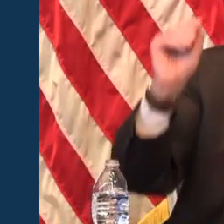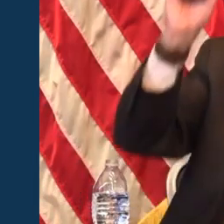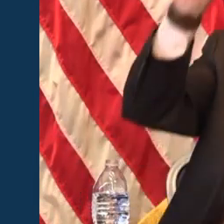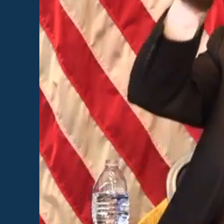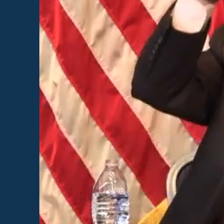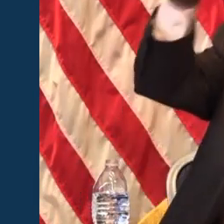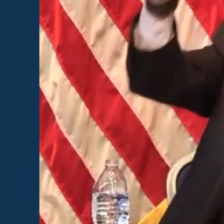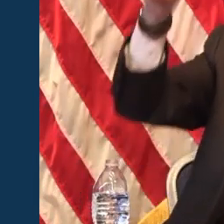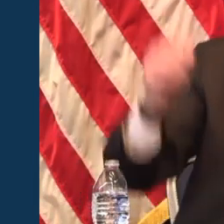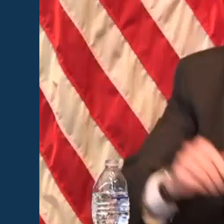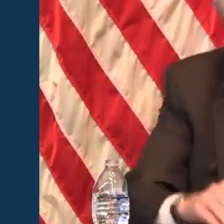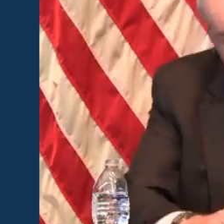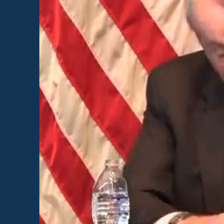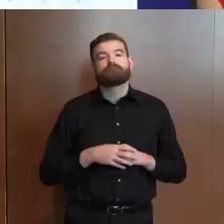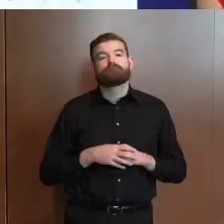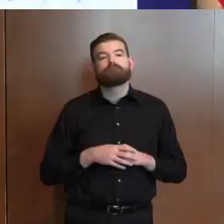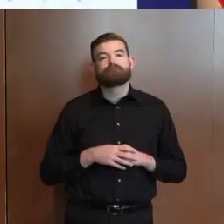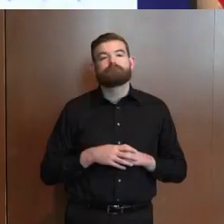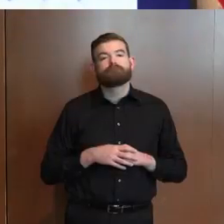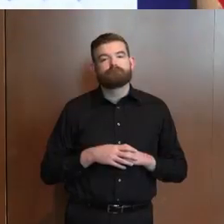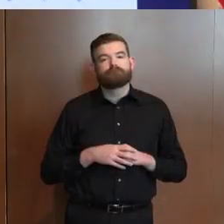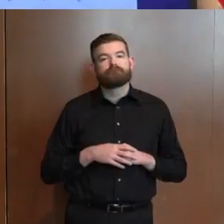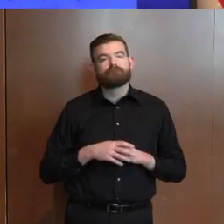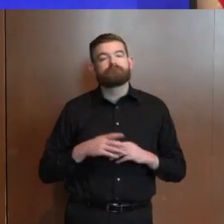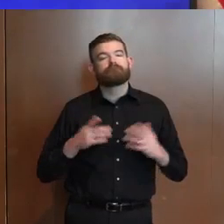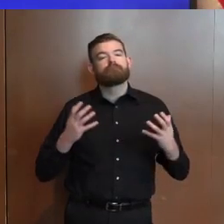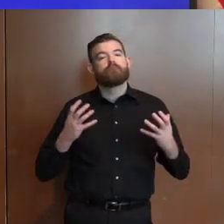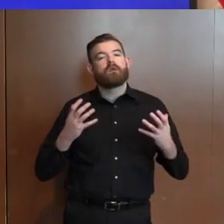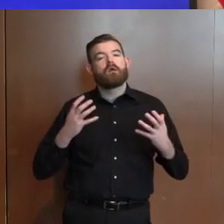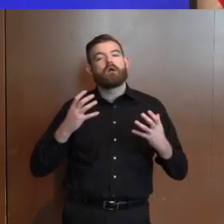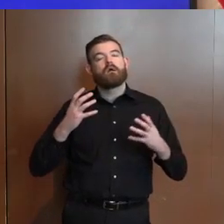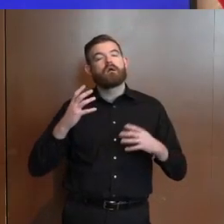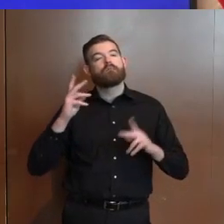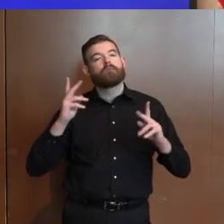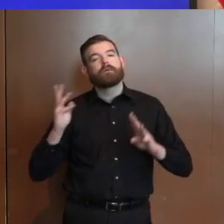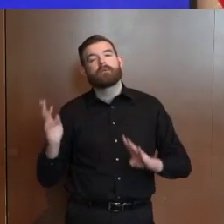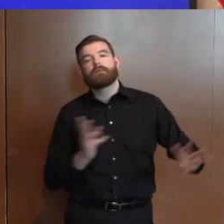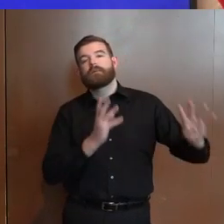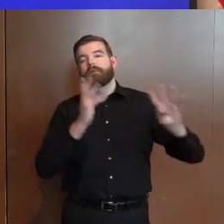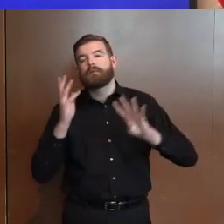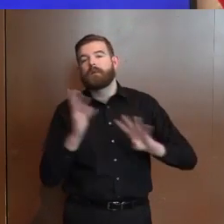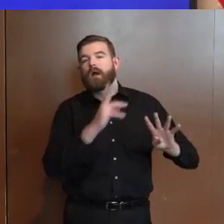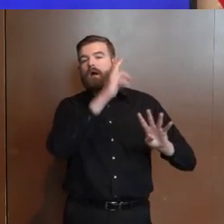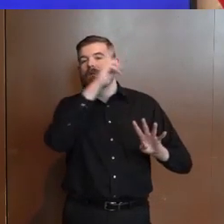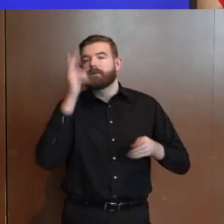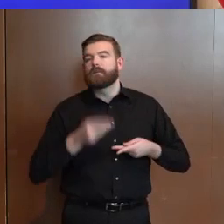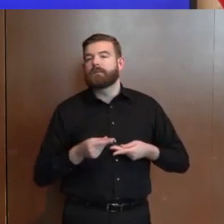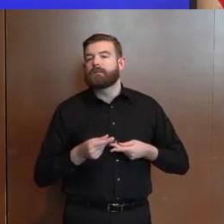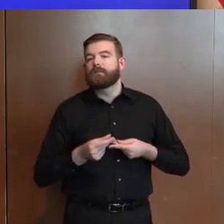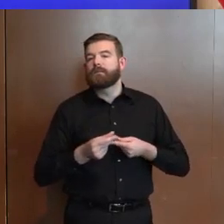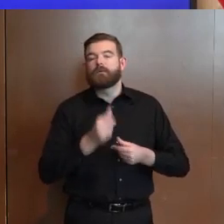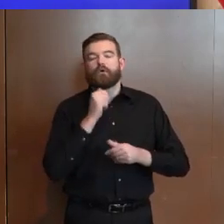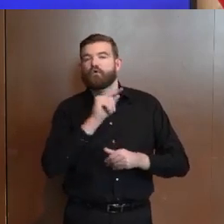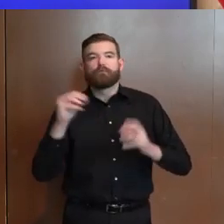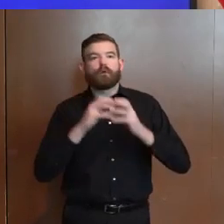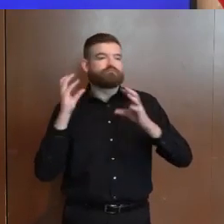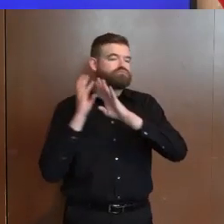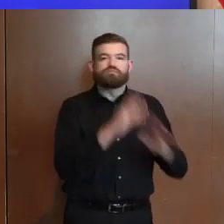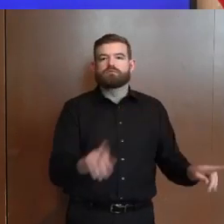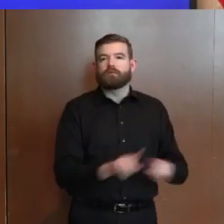thing. Charlie. Good afternoon. Good afternoon. Quick question.